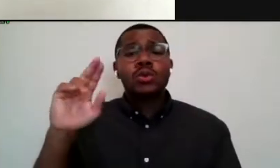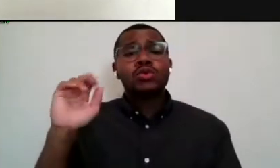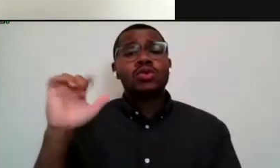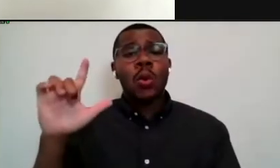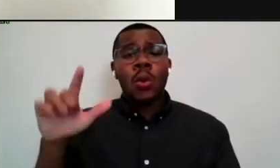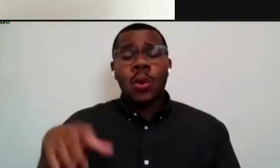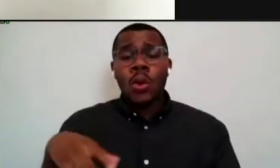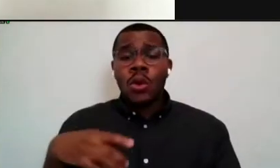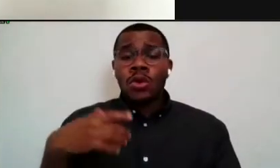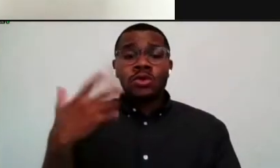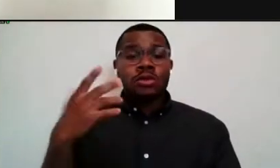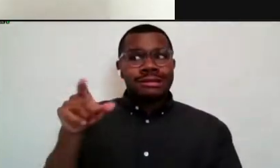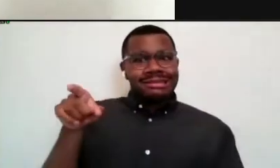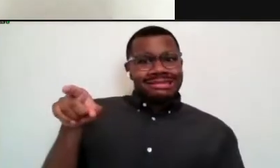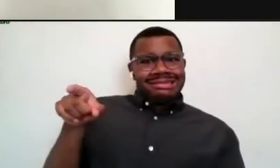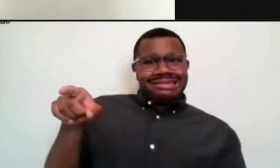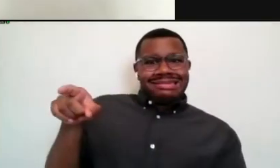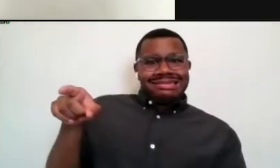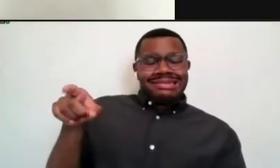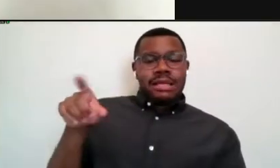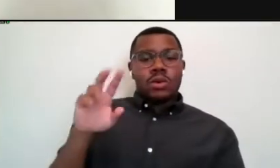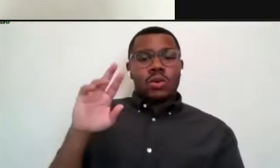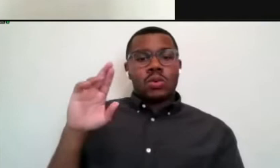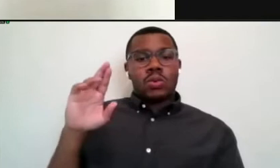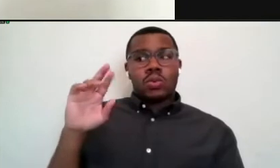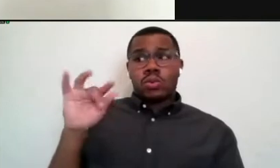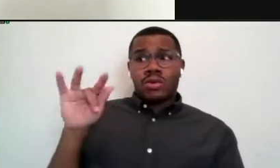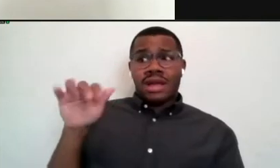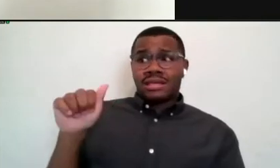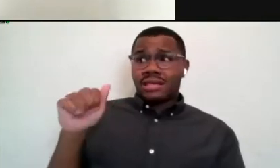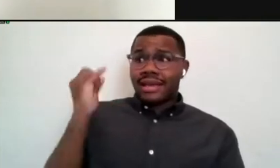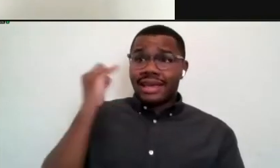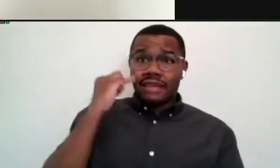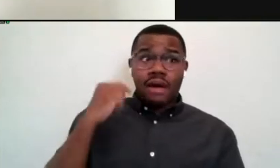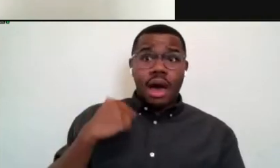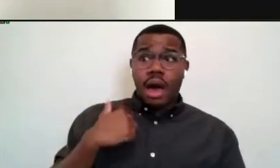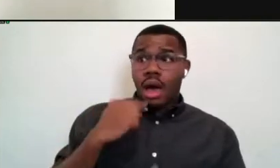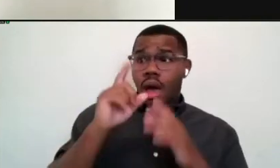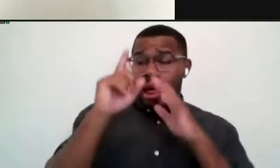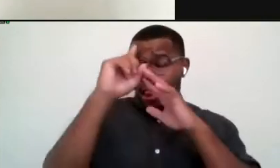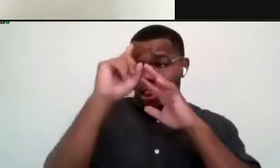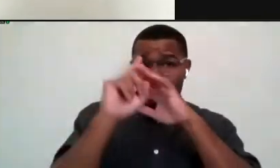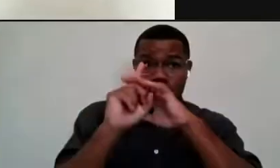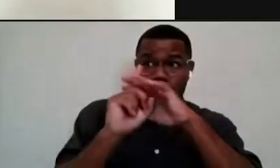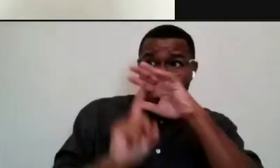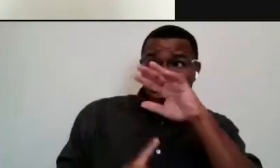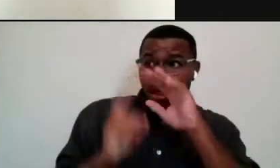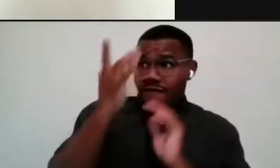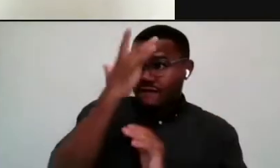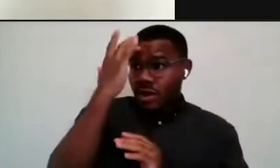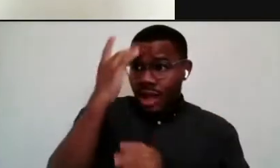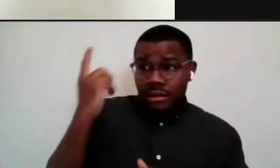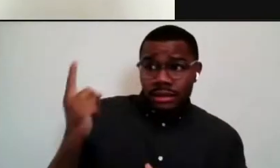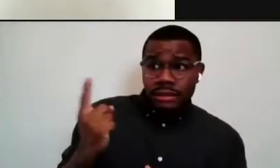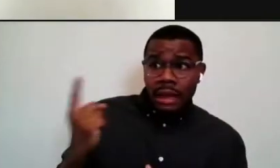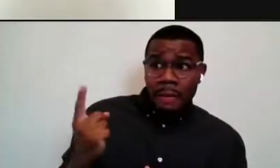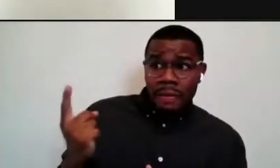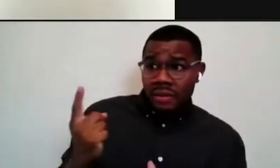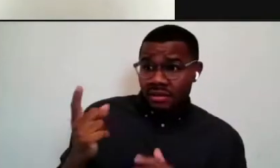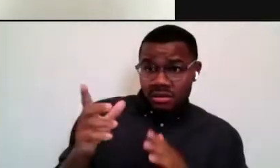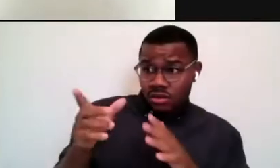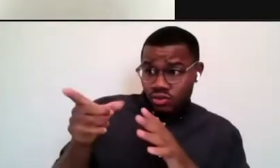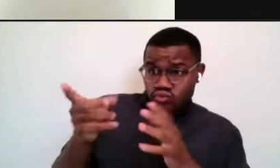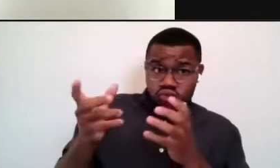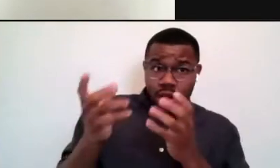So Rhodessa, if I've left anything out that you want shared, please let me know.